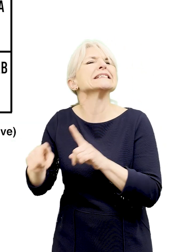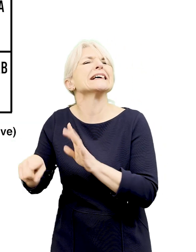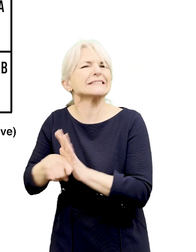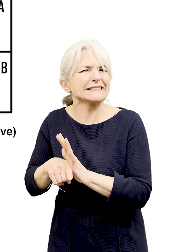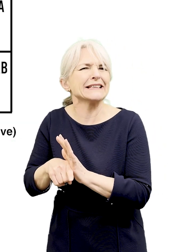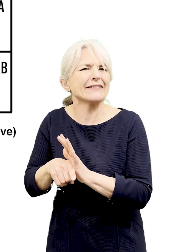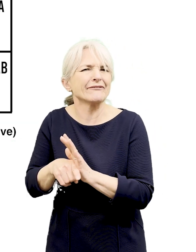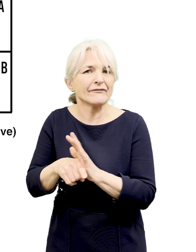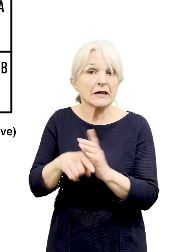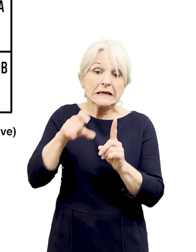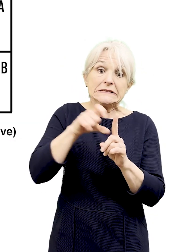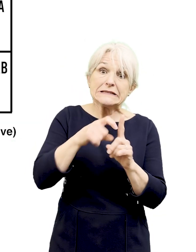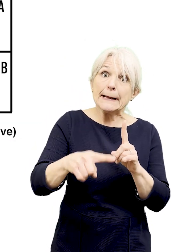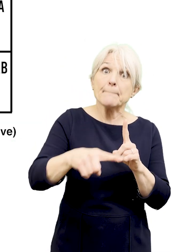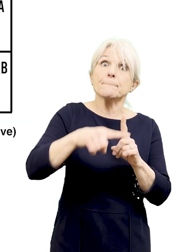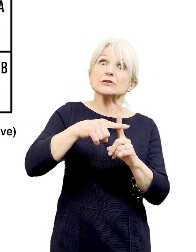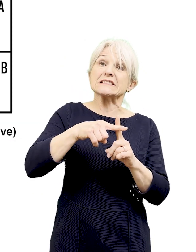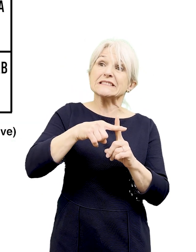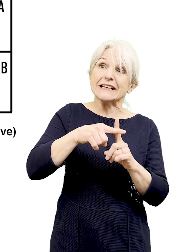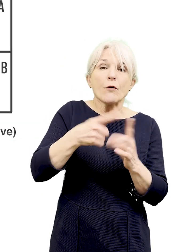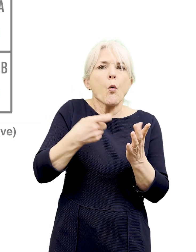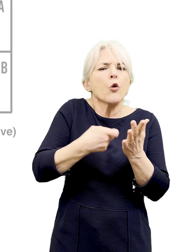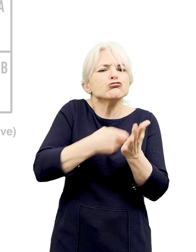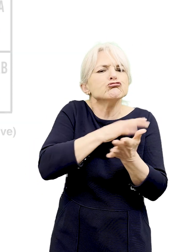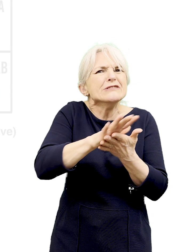Rh positive or Rh negative.